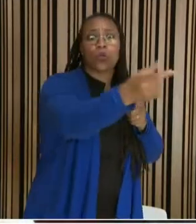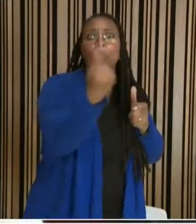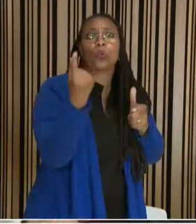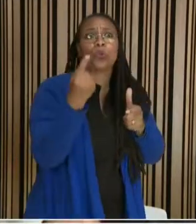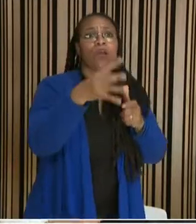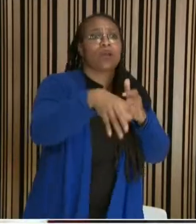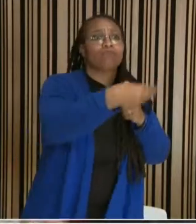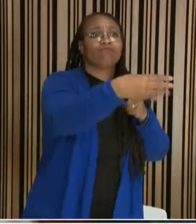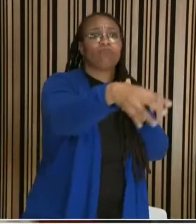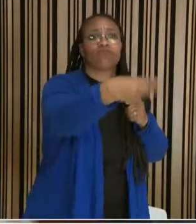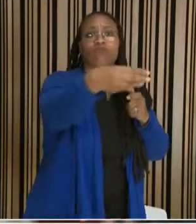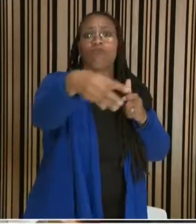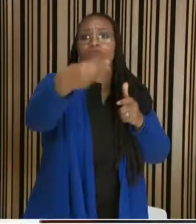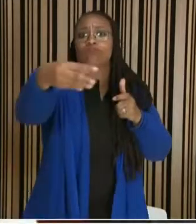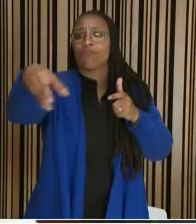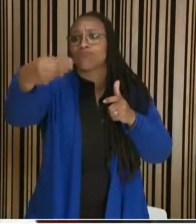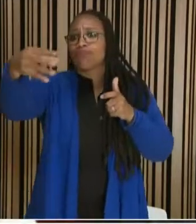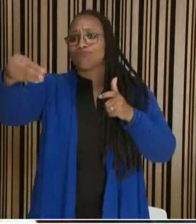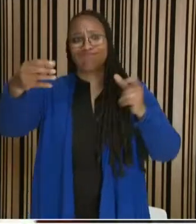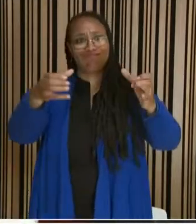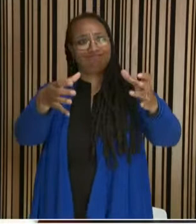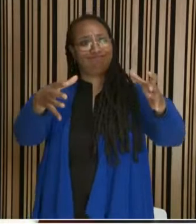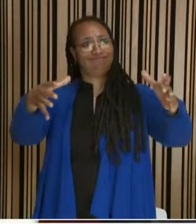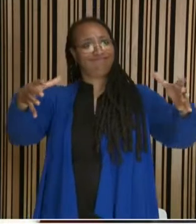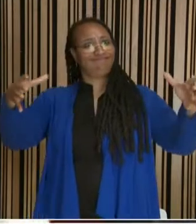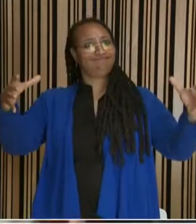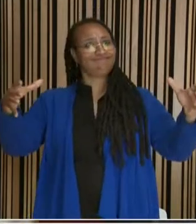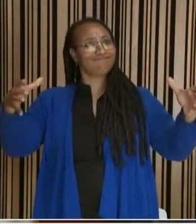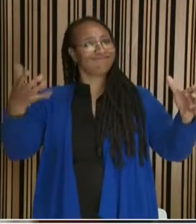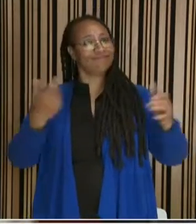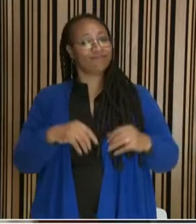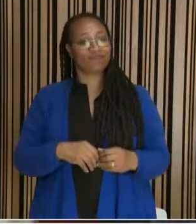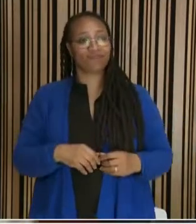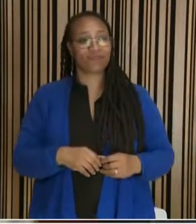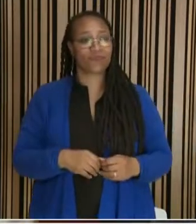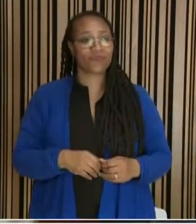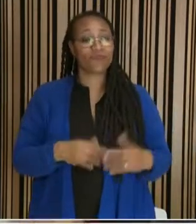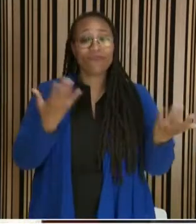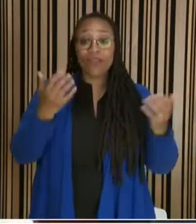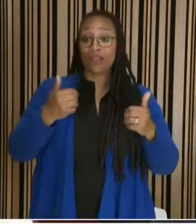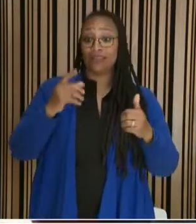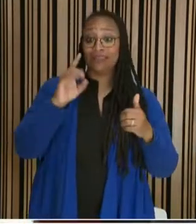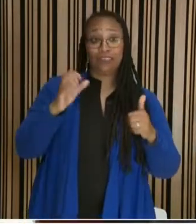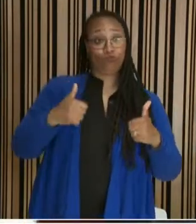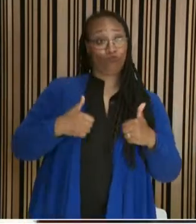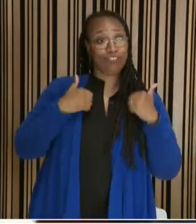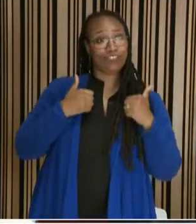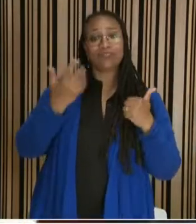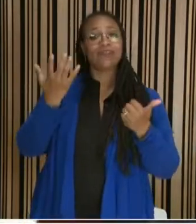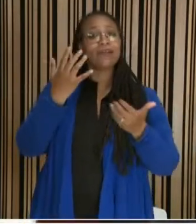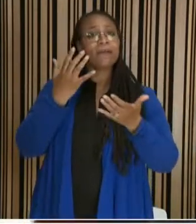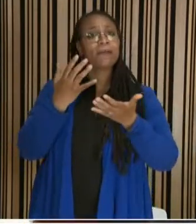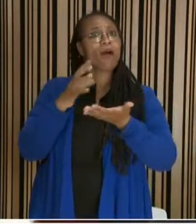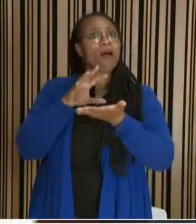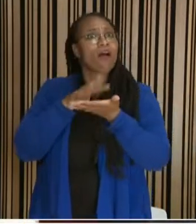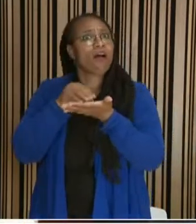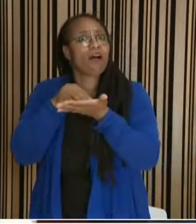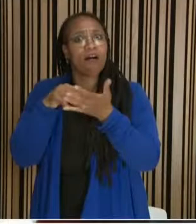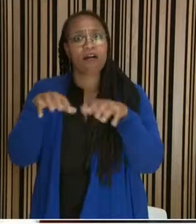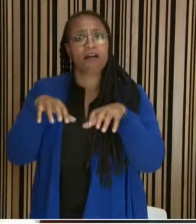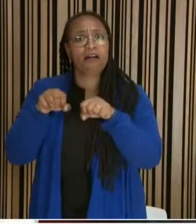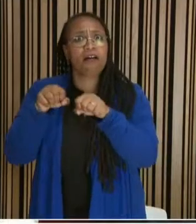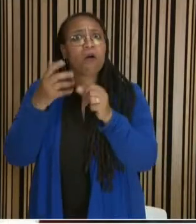DC residents, potentially, to be hired in this space, to do the non-police functions. For example, we have security